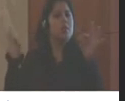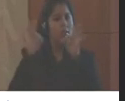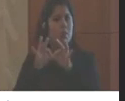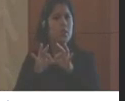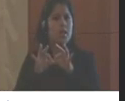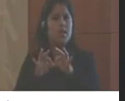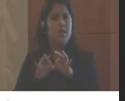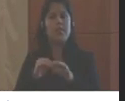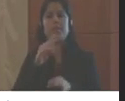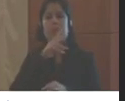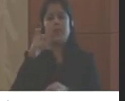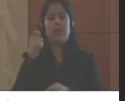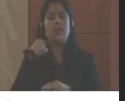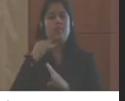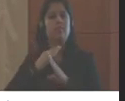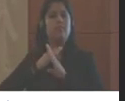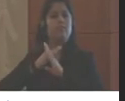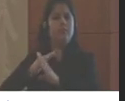decision-making